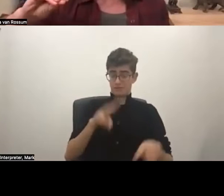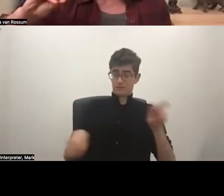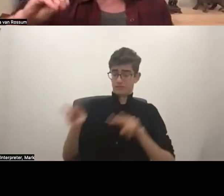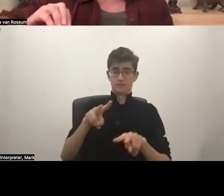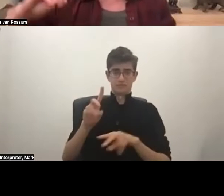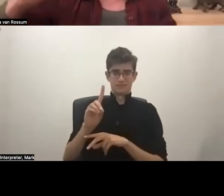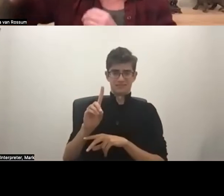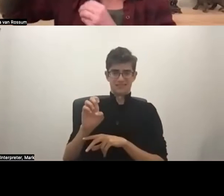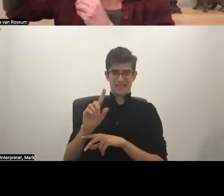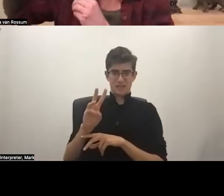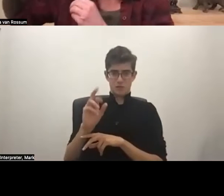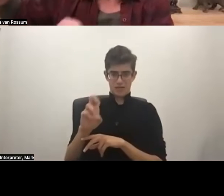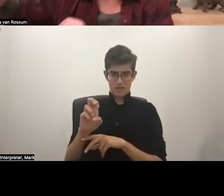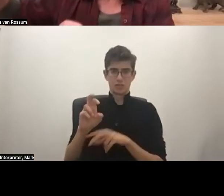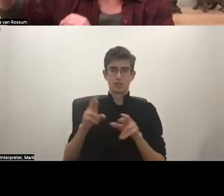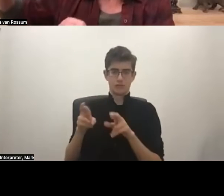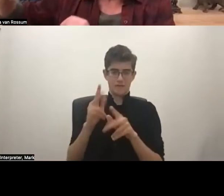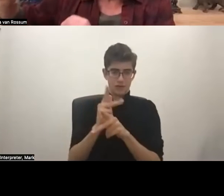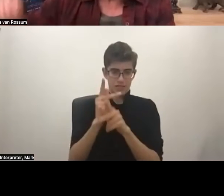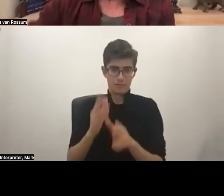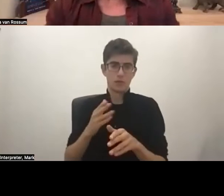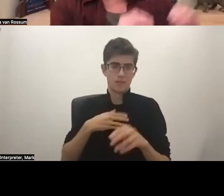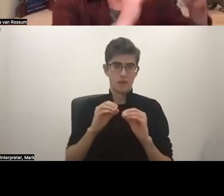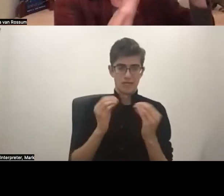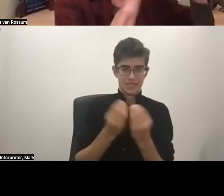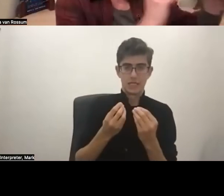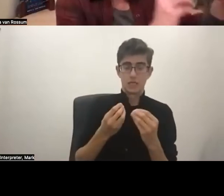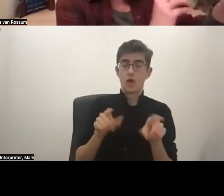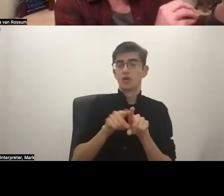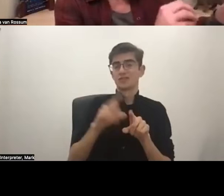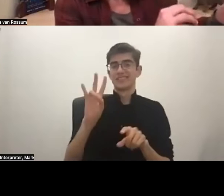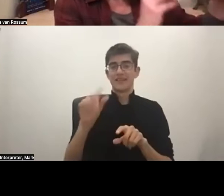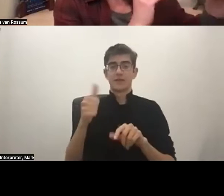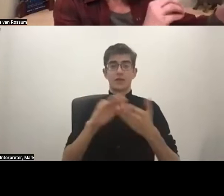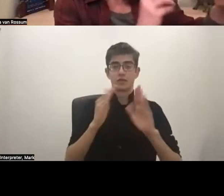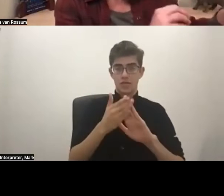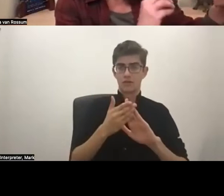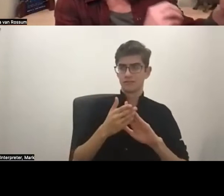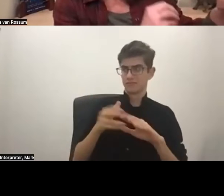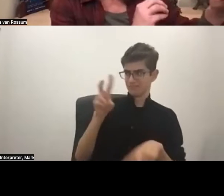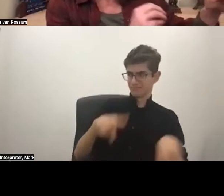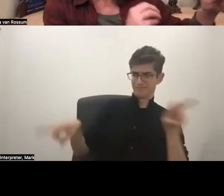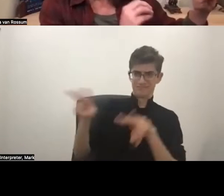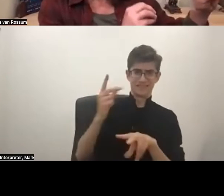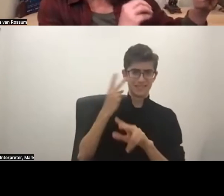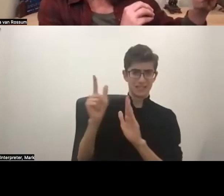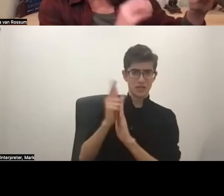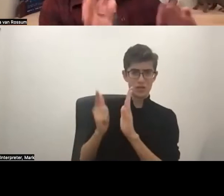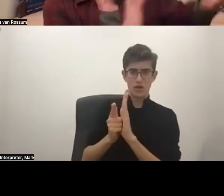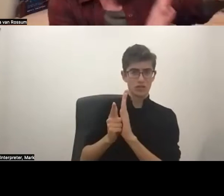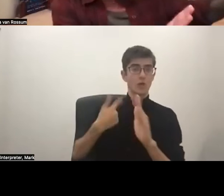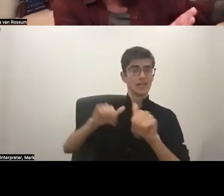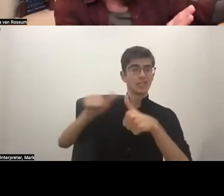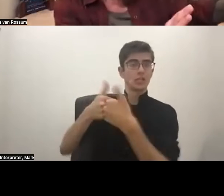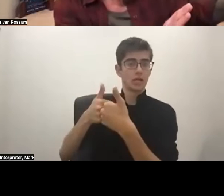my organization, the Delaware Riverkeeper Network, along with 7 towns, challenged these pro-fracking elements of that law.